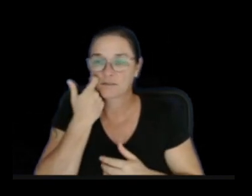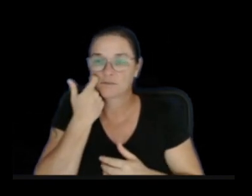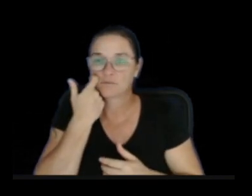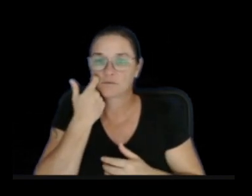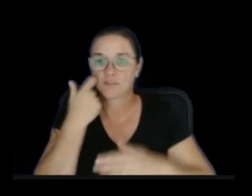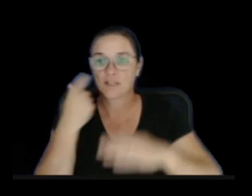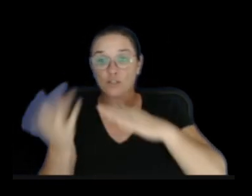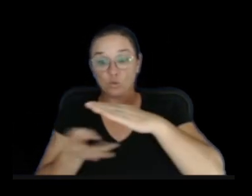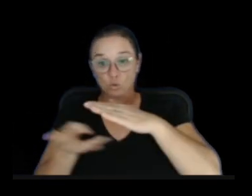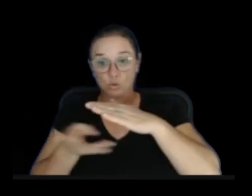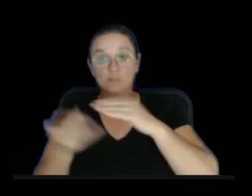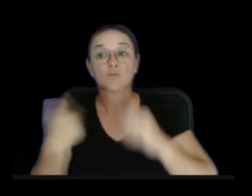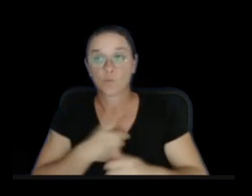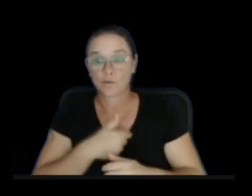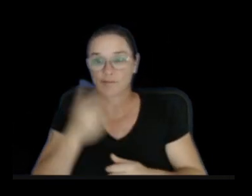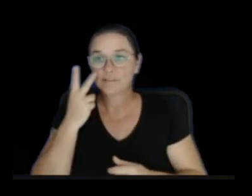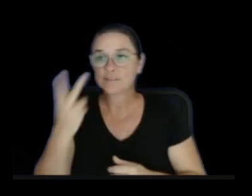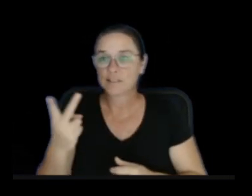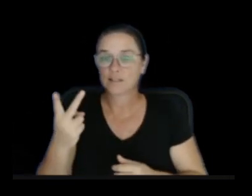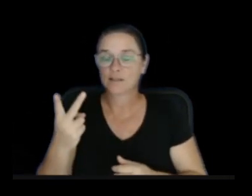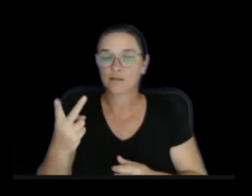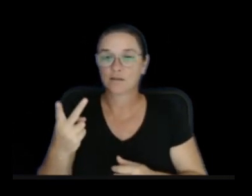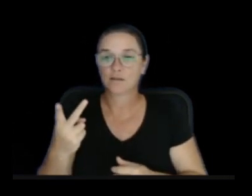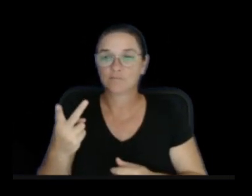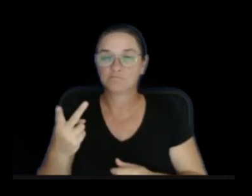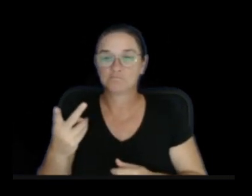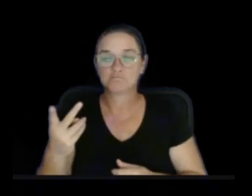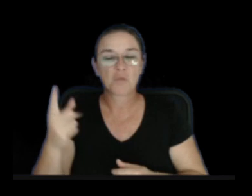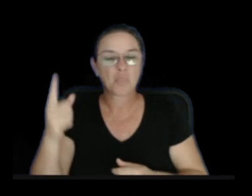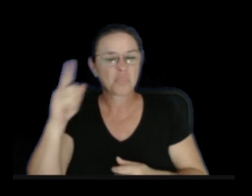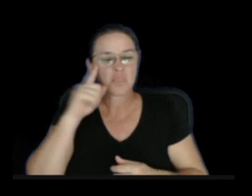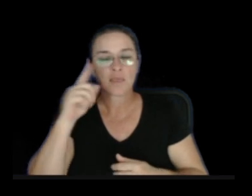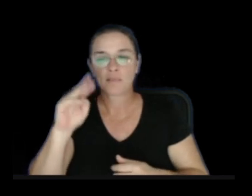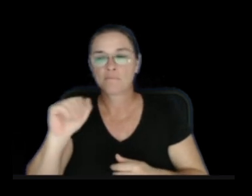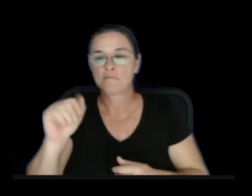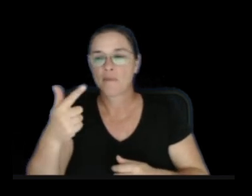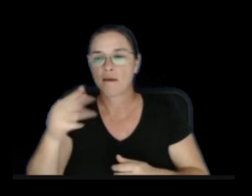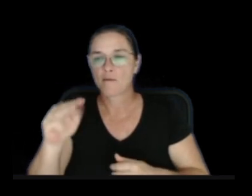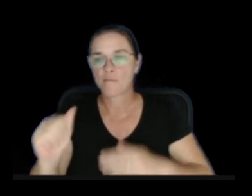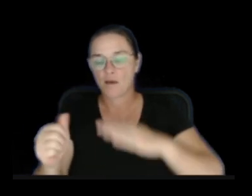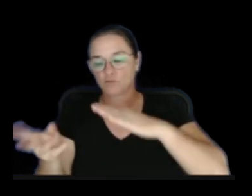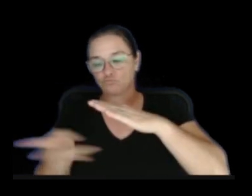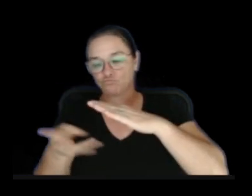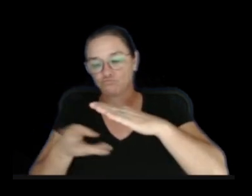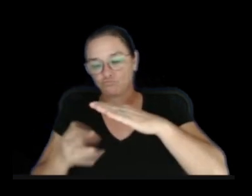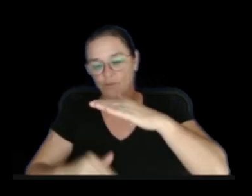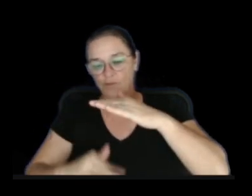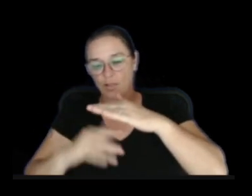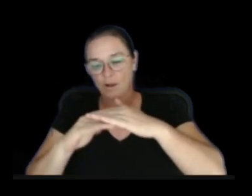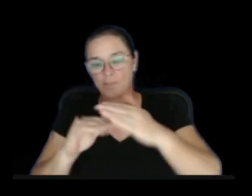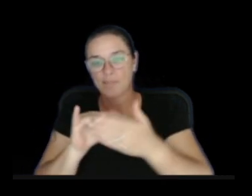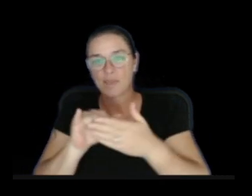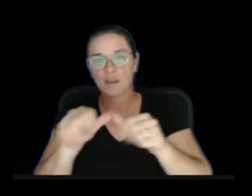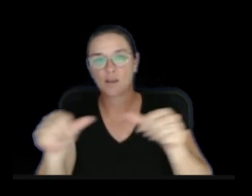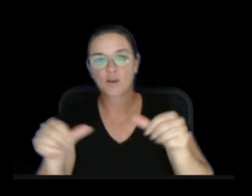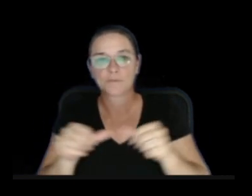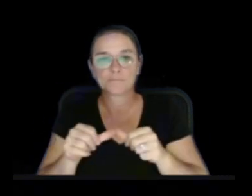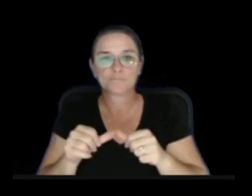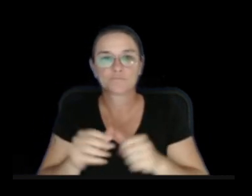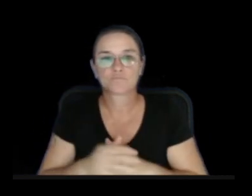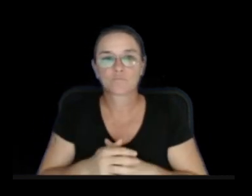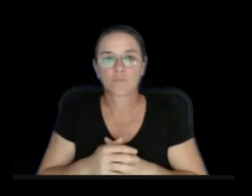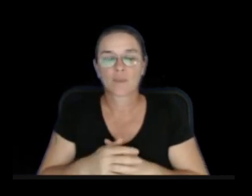intrusions that we've seen, and likely magma is still filling into this area. Looking at the plot of depth versus